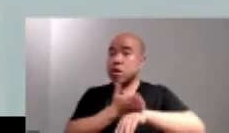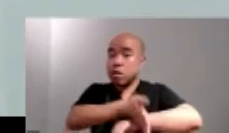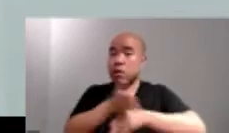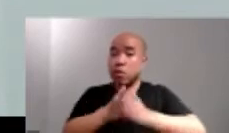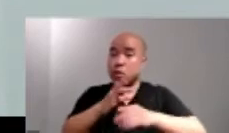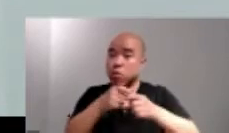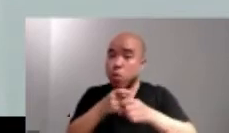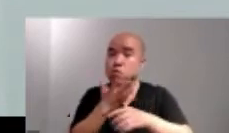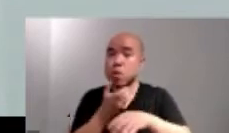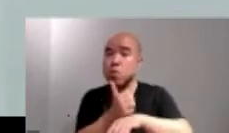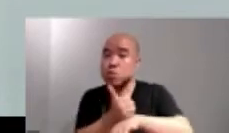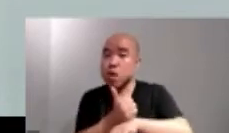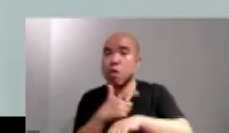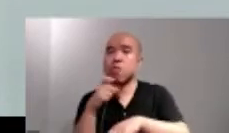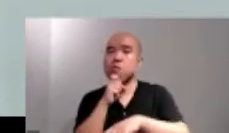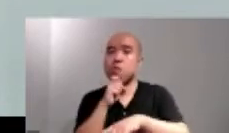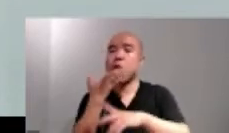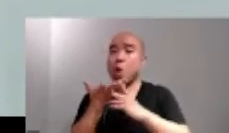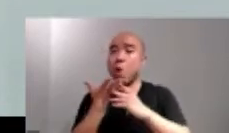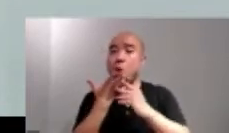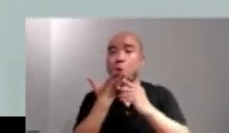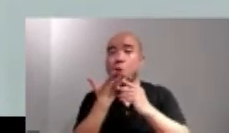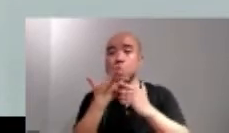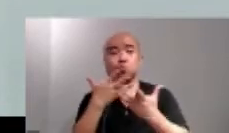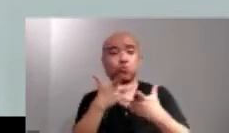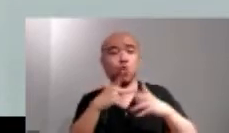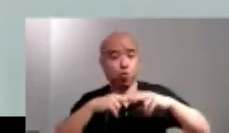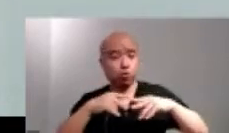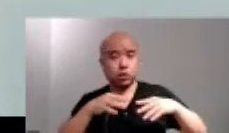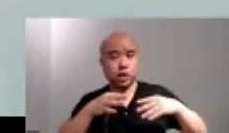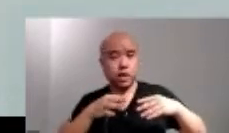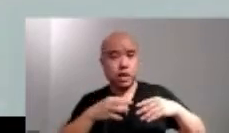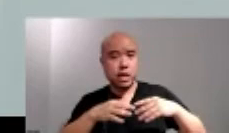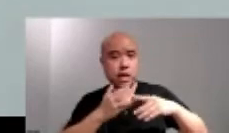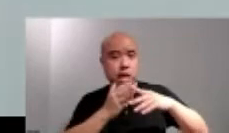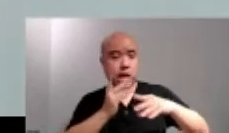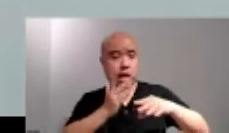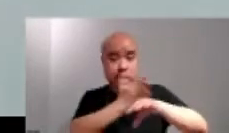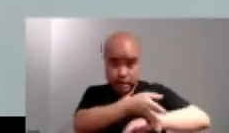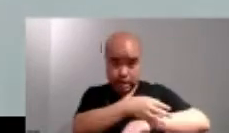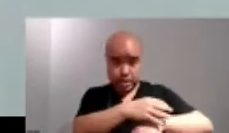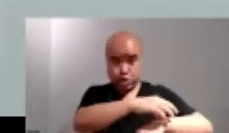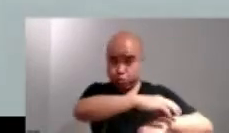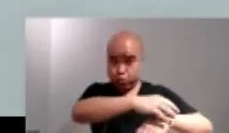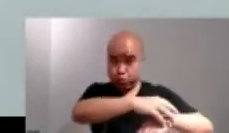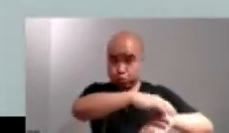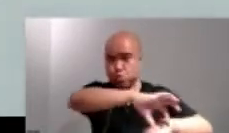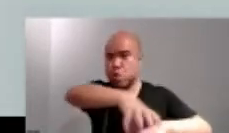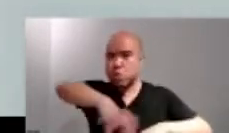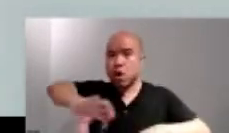then introduce our business to others and to Asia, the other country